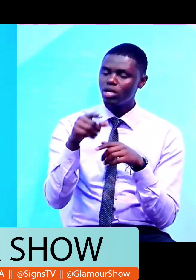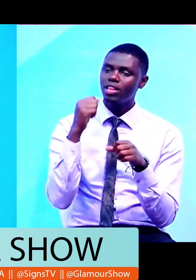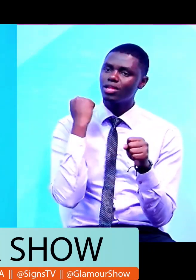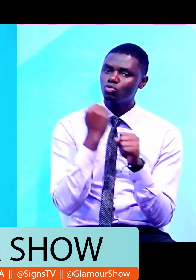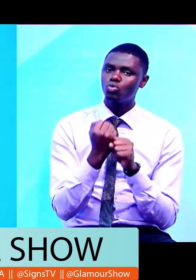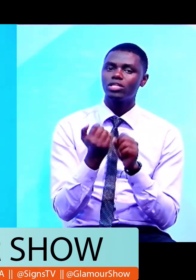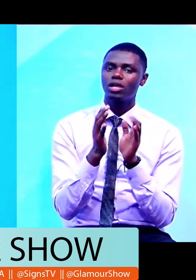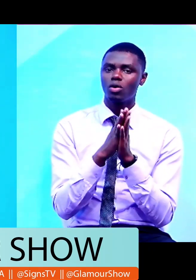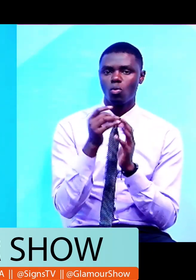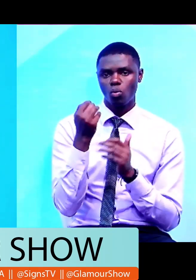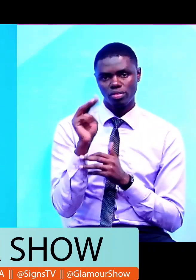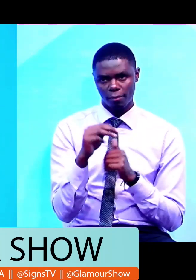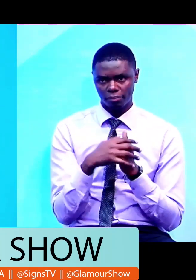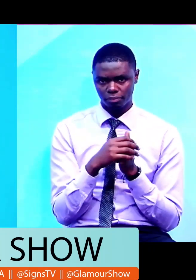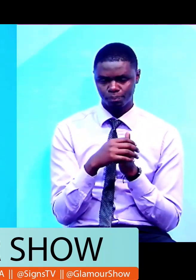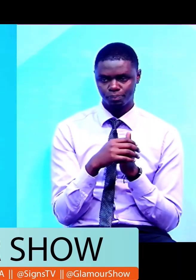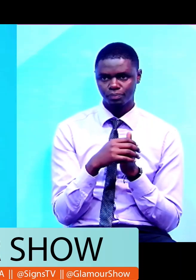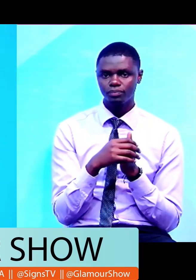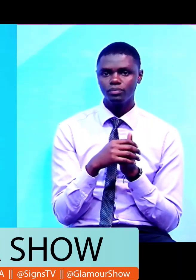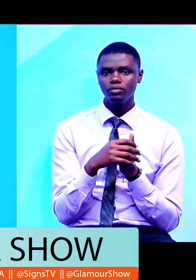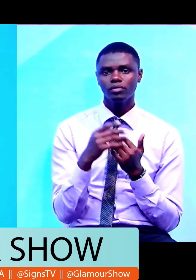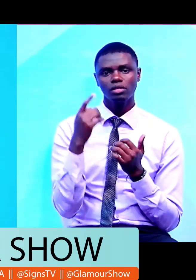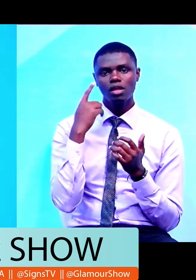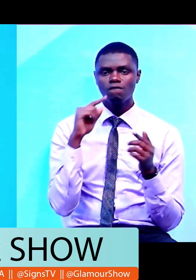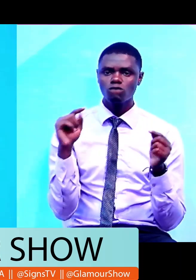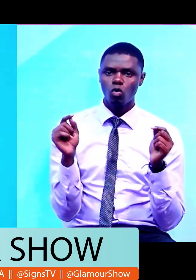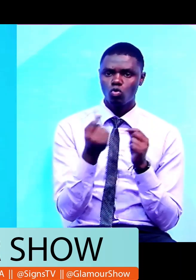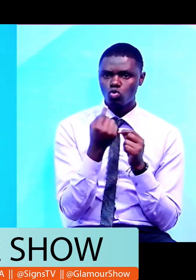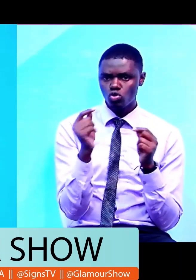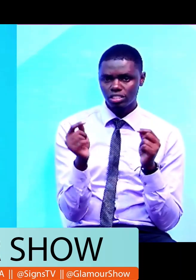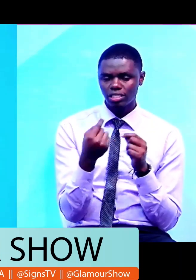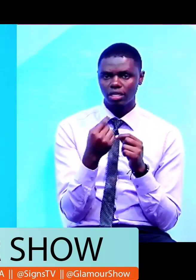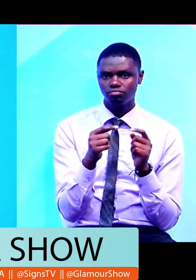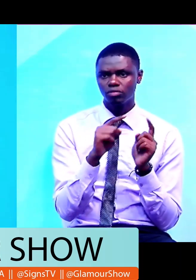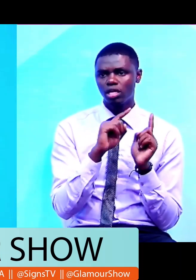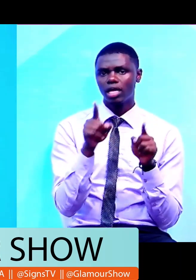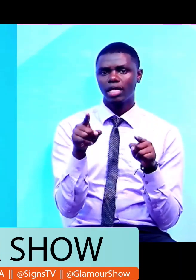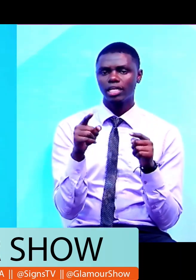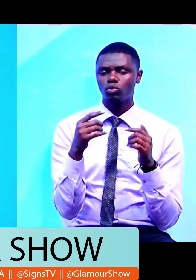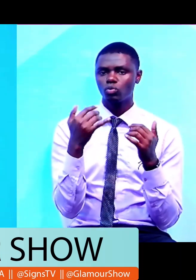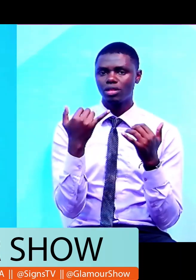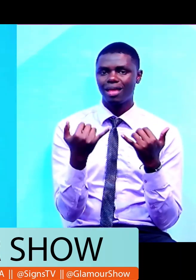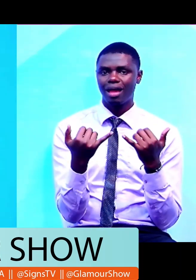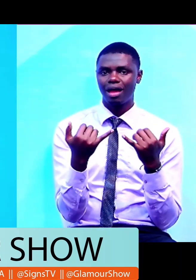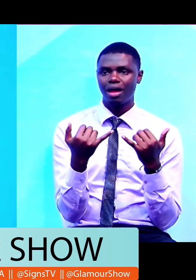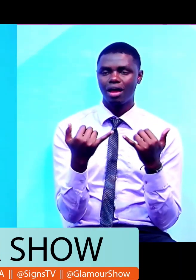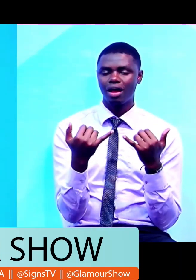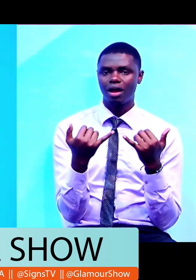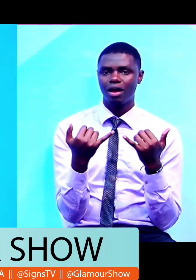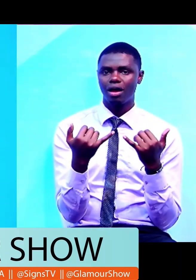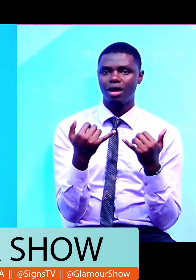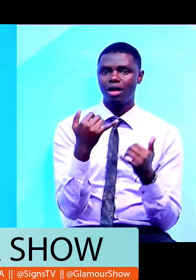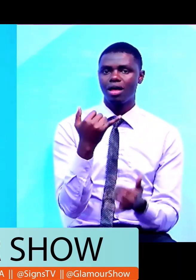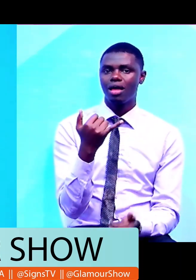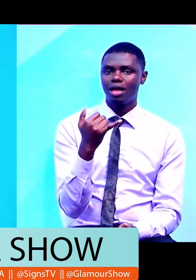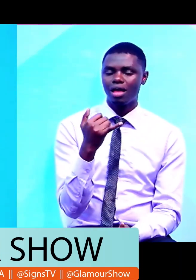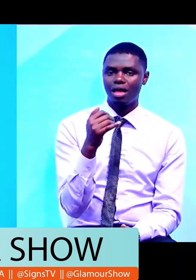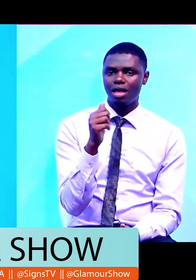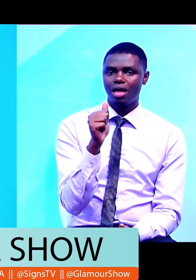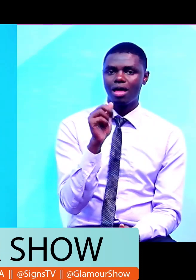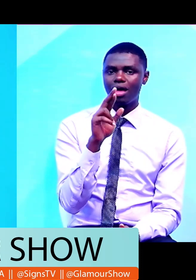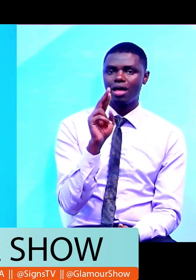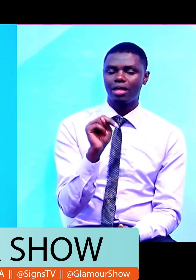with them. For crochet, go to the yarn shop, buy yarn, go